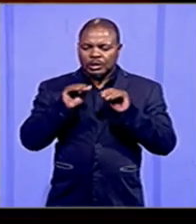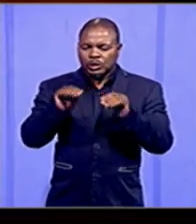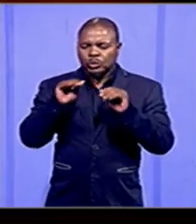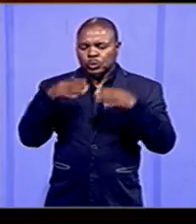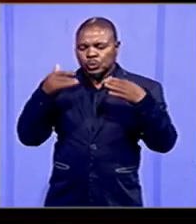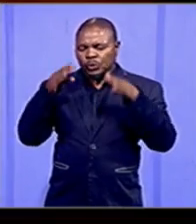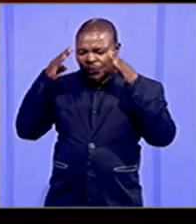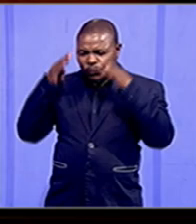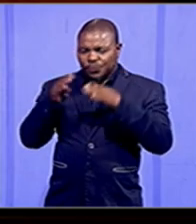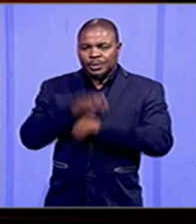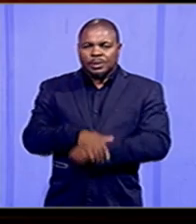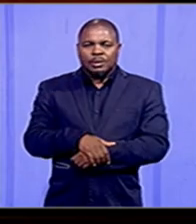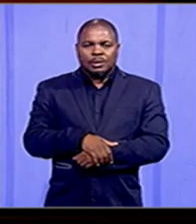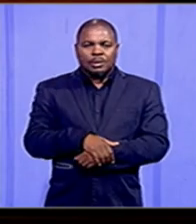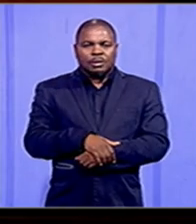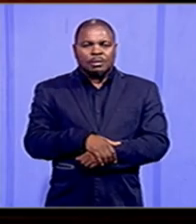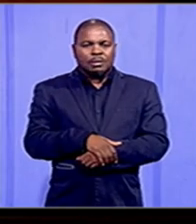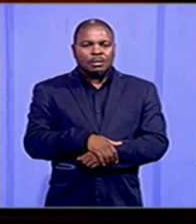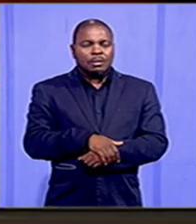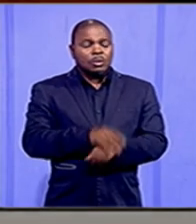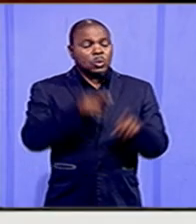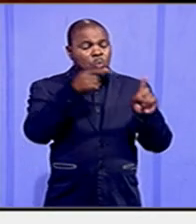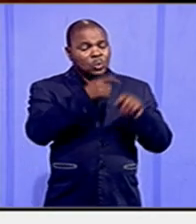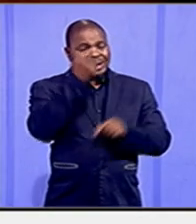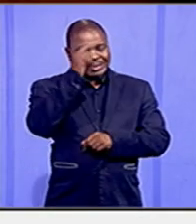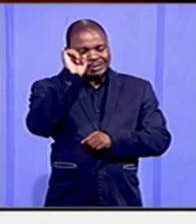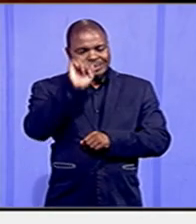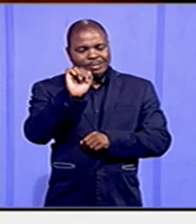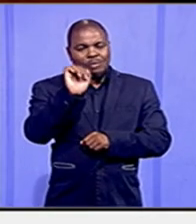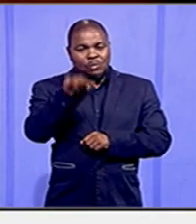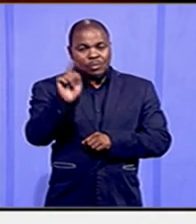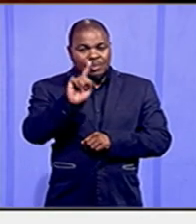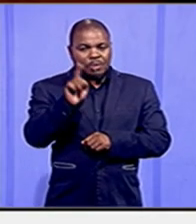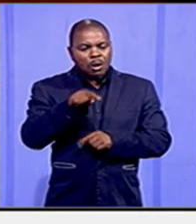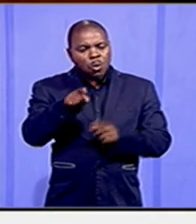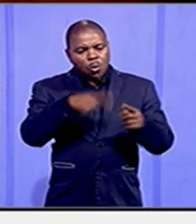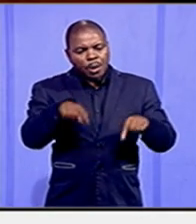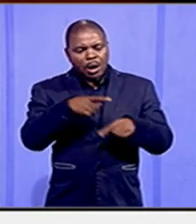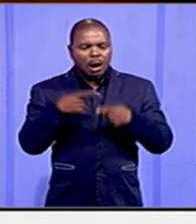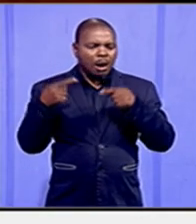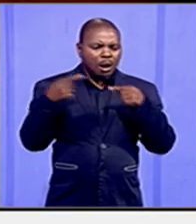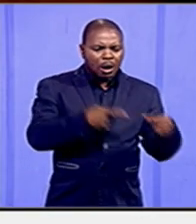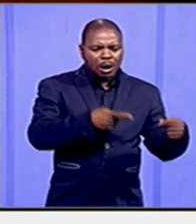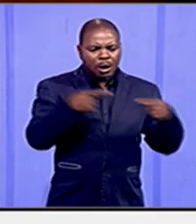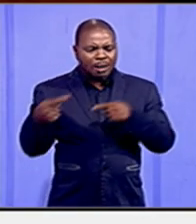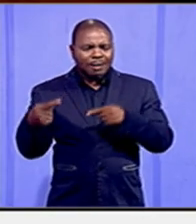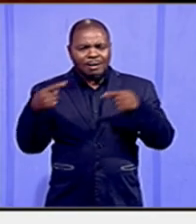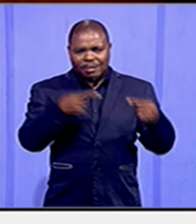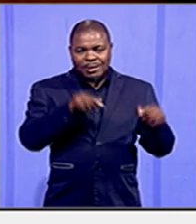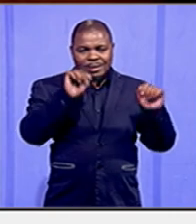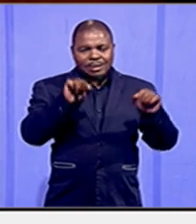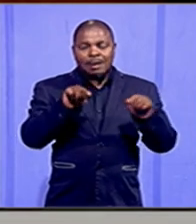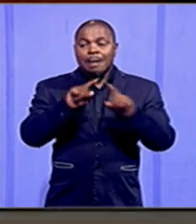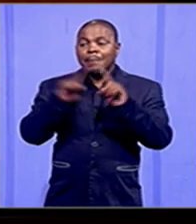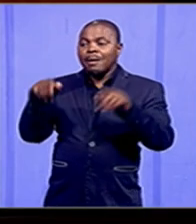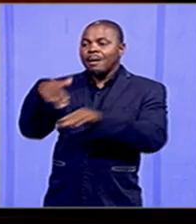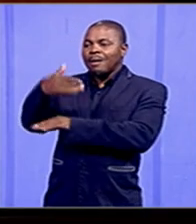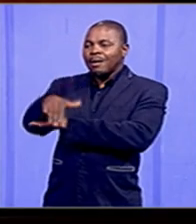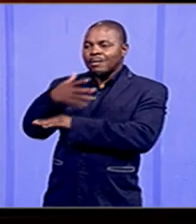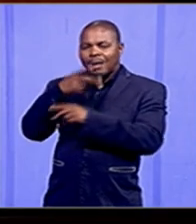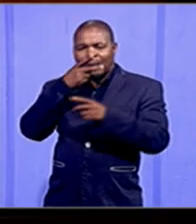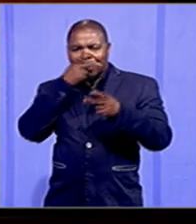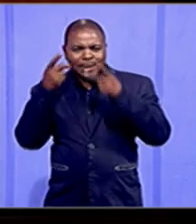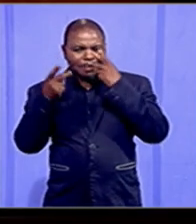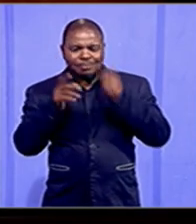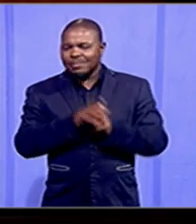He understood that while we differ here from the podium, outside we are not enemies, we